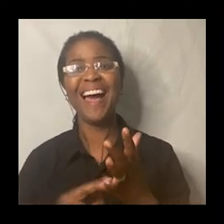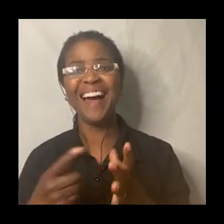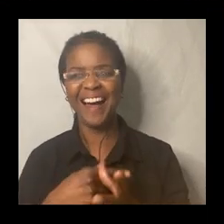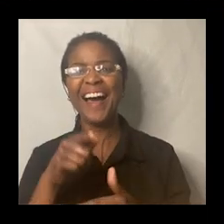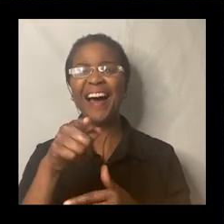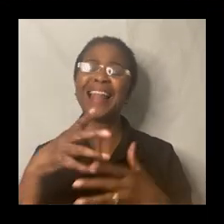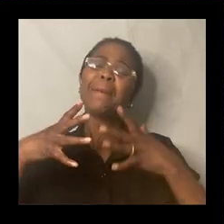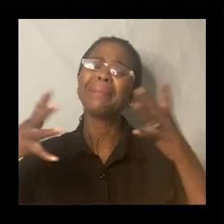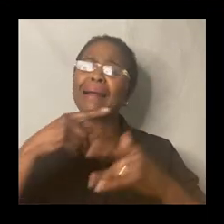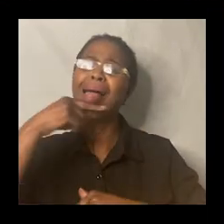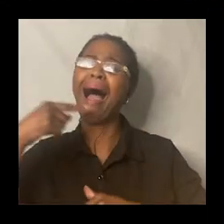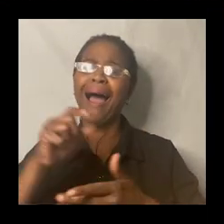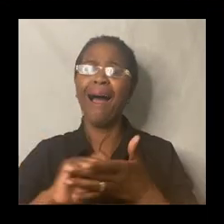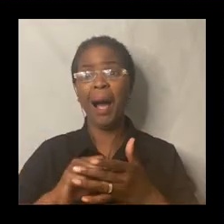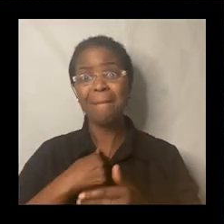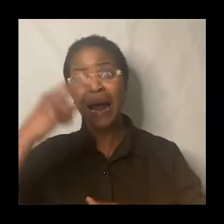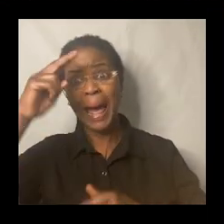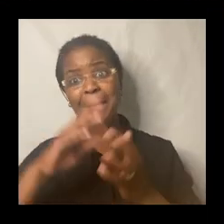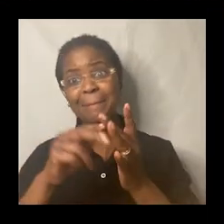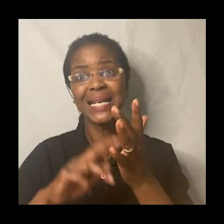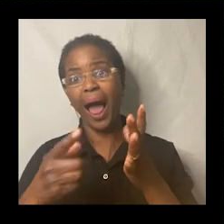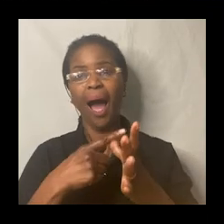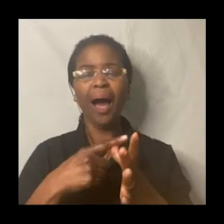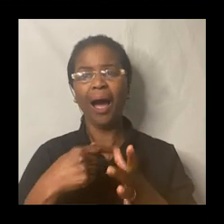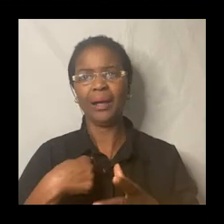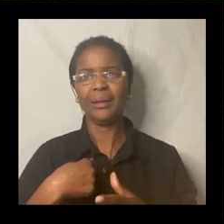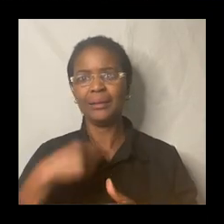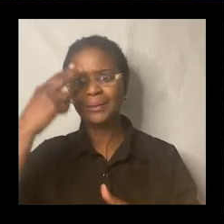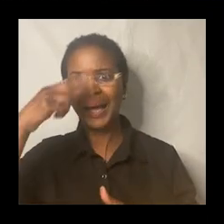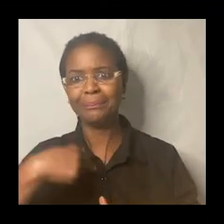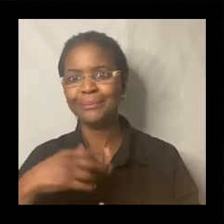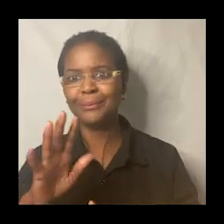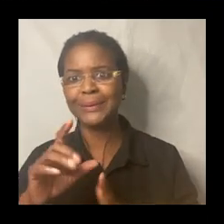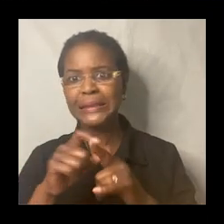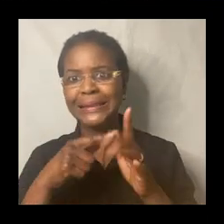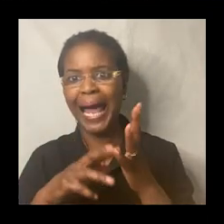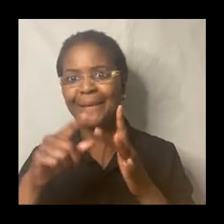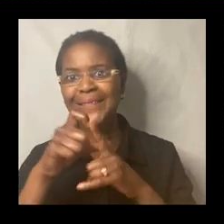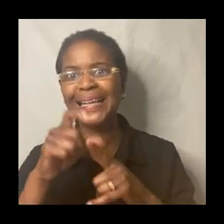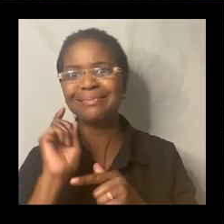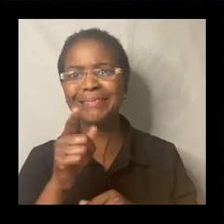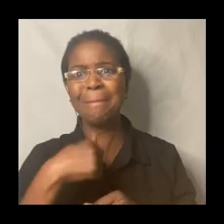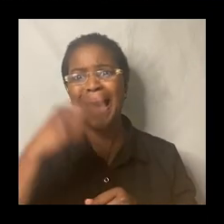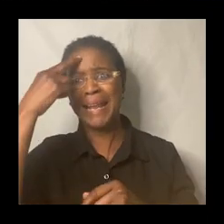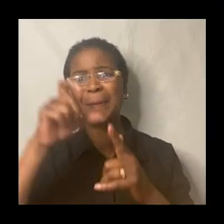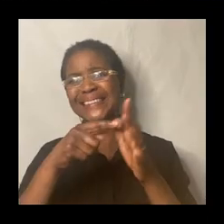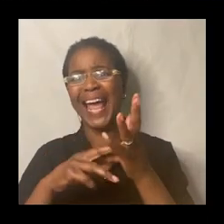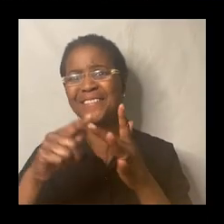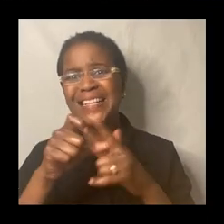this is what writers do. They just tell pig lies, because it says, my name is Mina. And my name's not Mina. My name's David Almond.